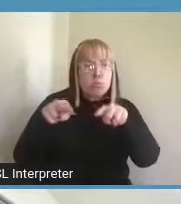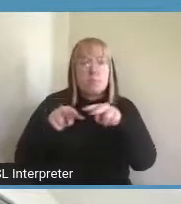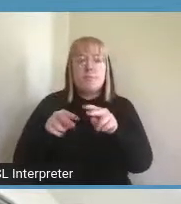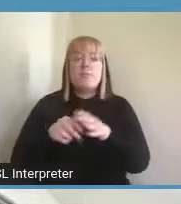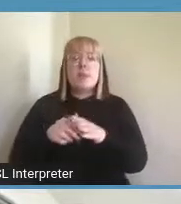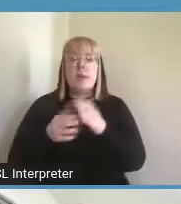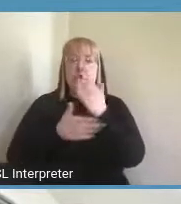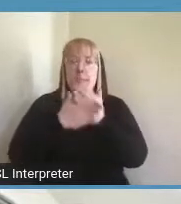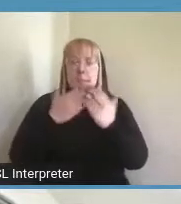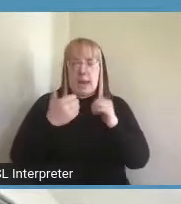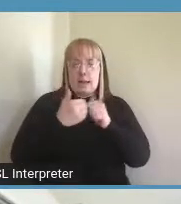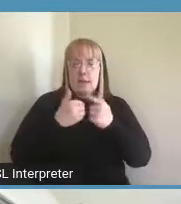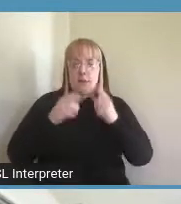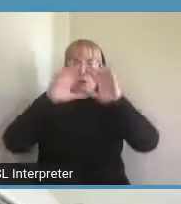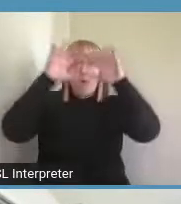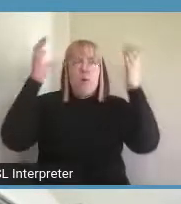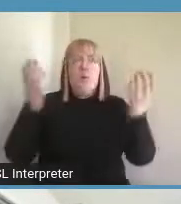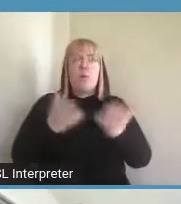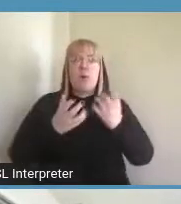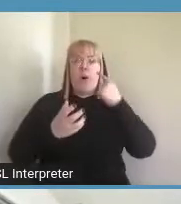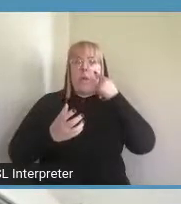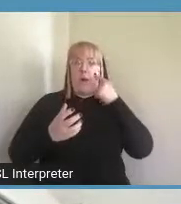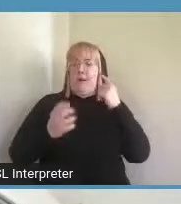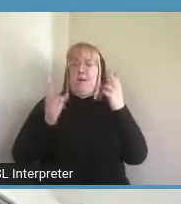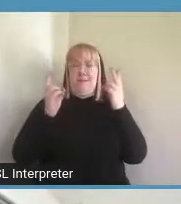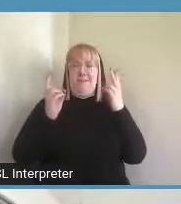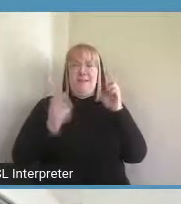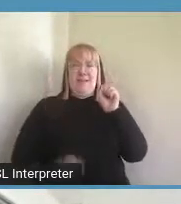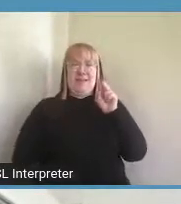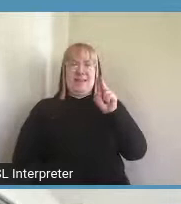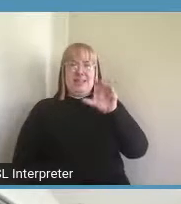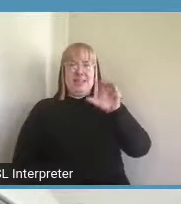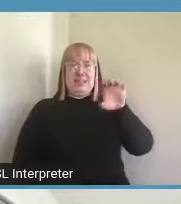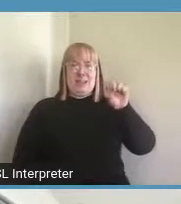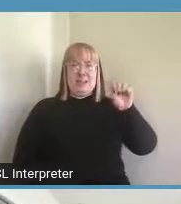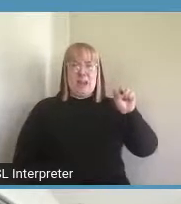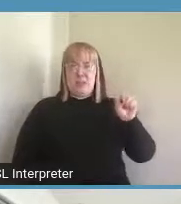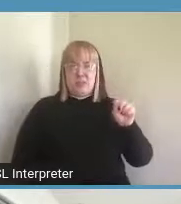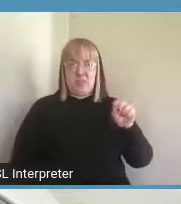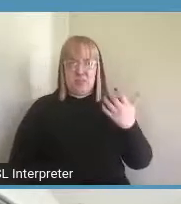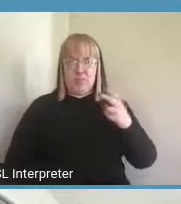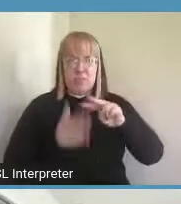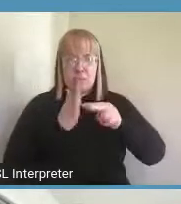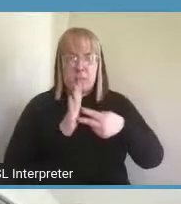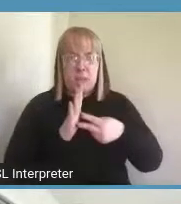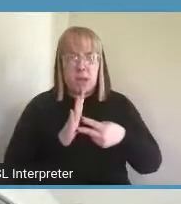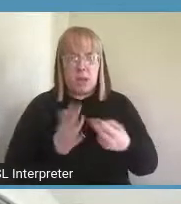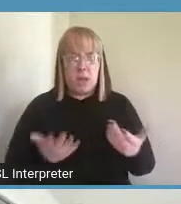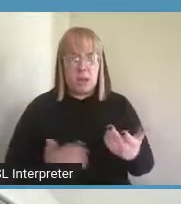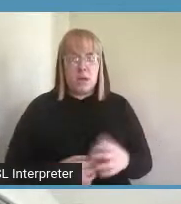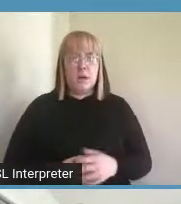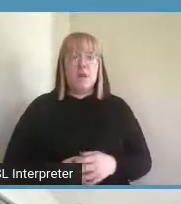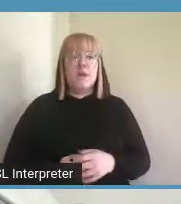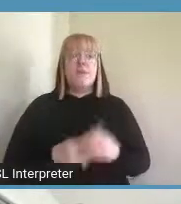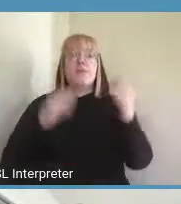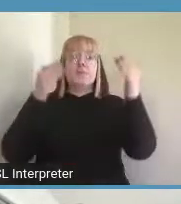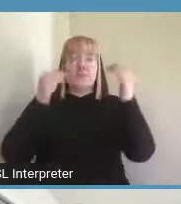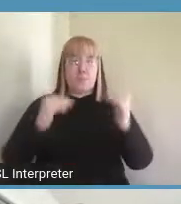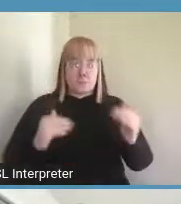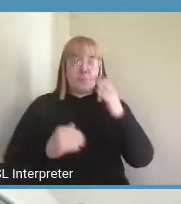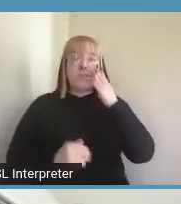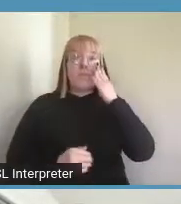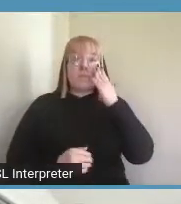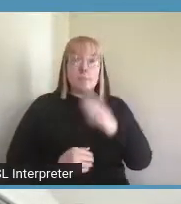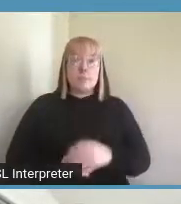how you want to overall think about success and how you'll know if you're successful. So let's talk a little bit